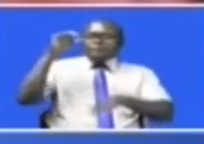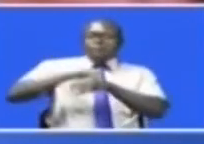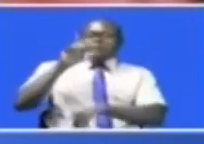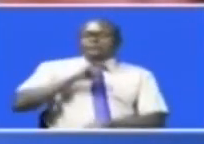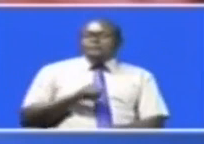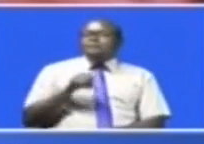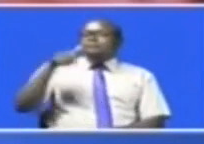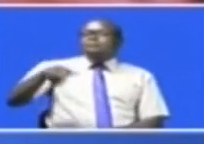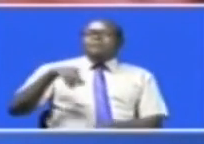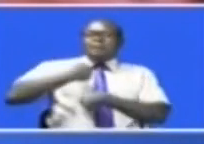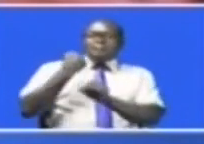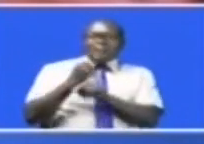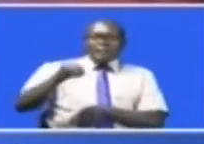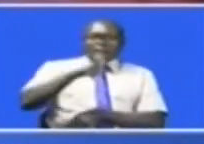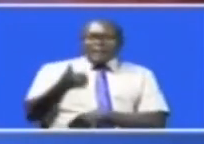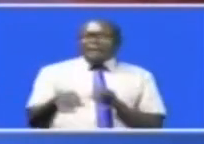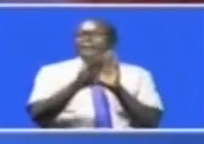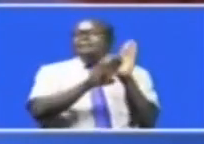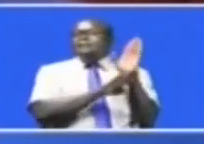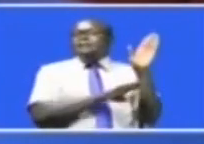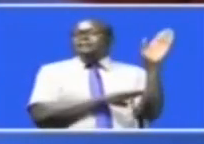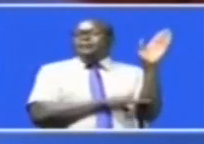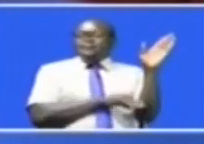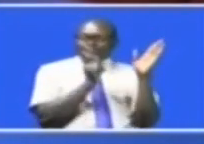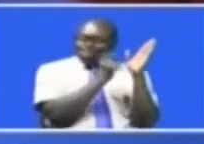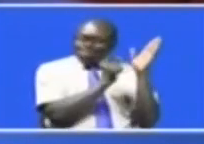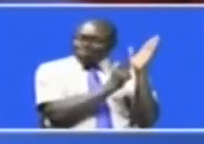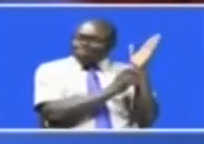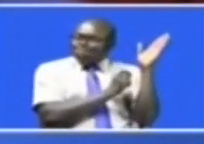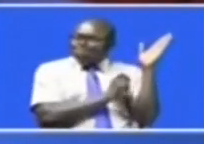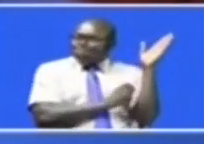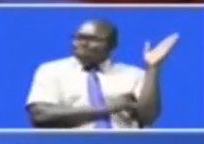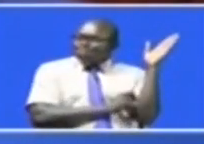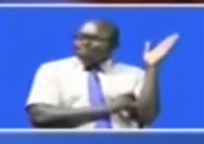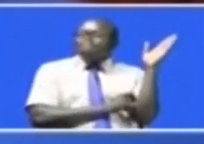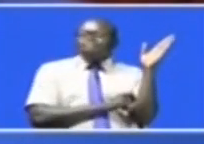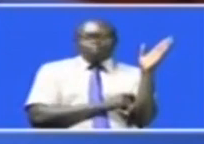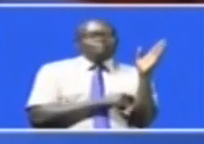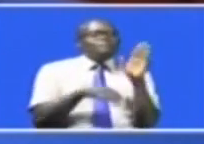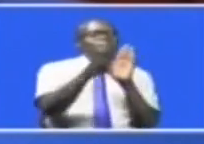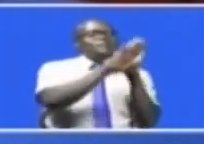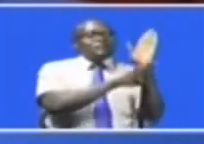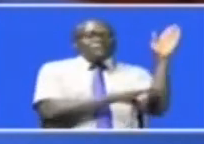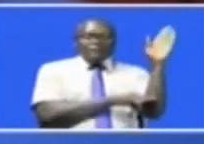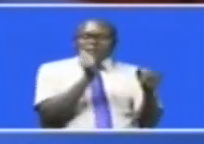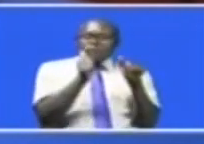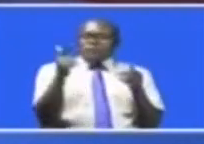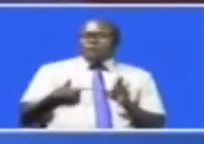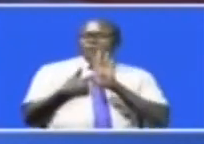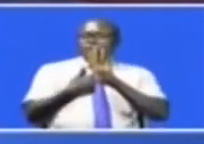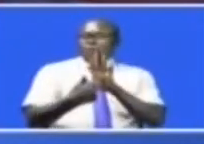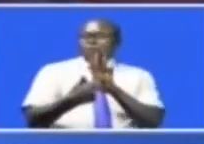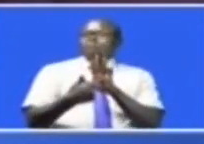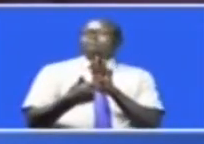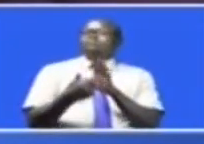getting is that he's recording another statement. He's making another round of recording statements, which indicates